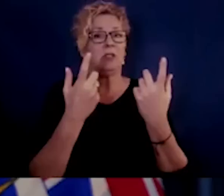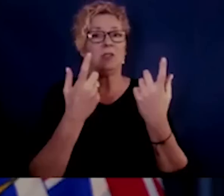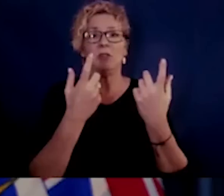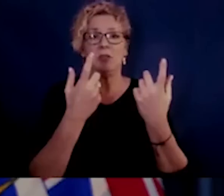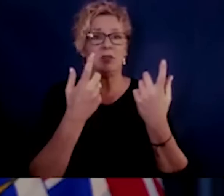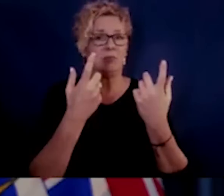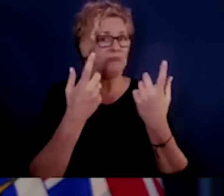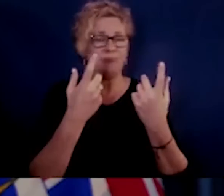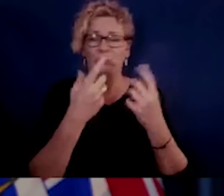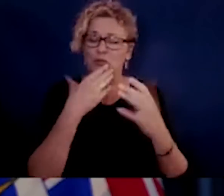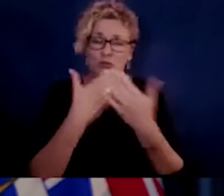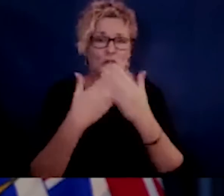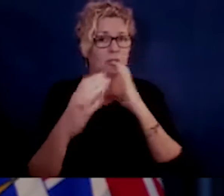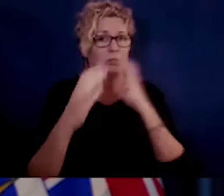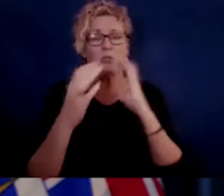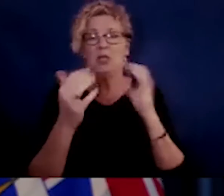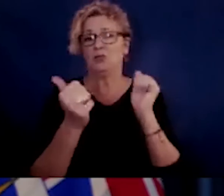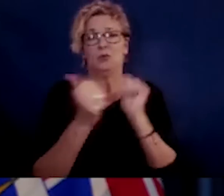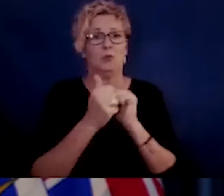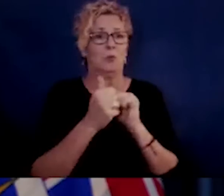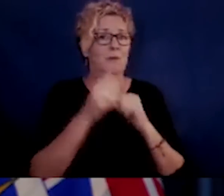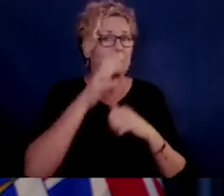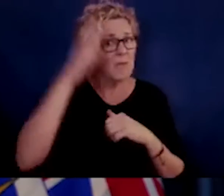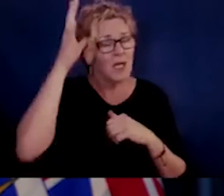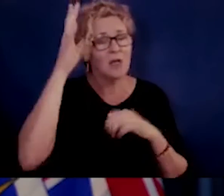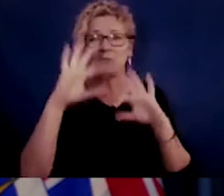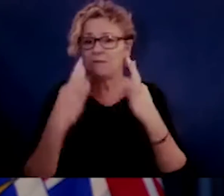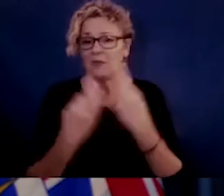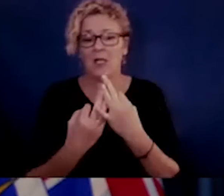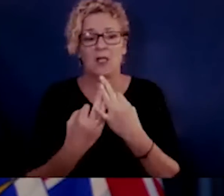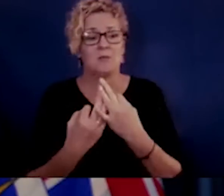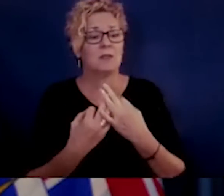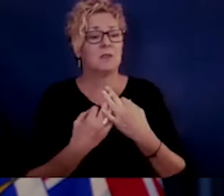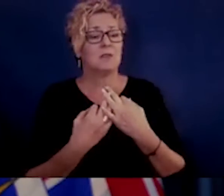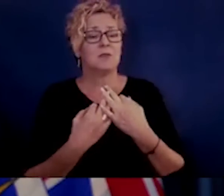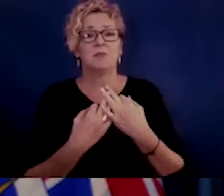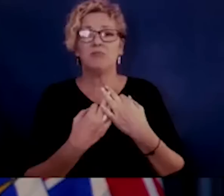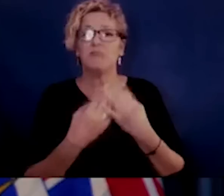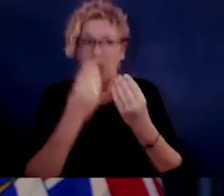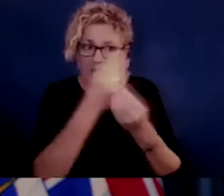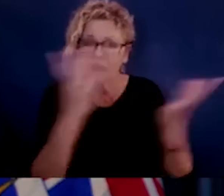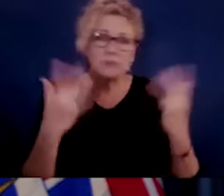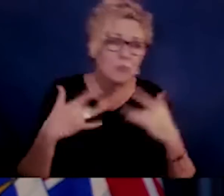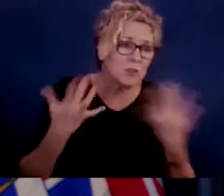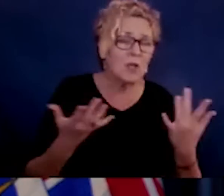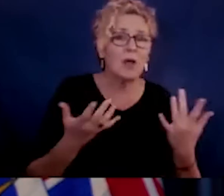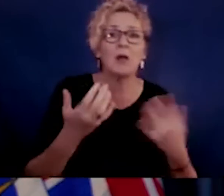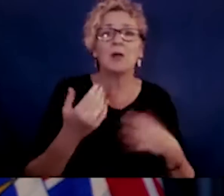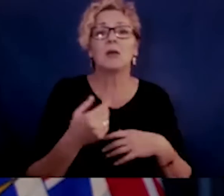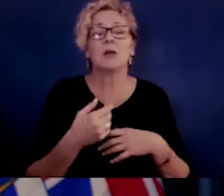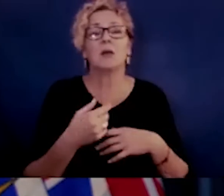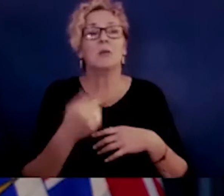virus from surfaces. So I was wondering, what is your evaluation of the risk level of that transmission? I know